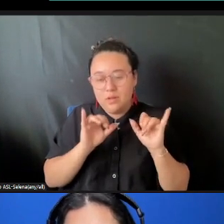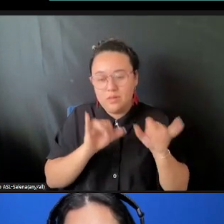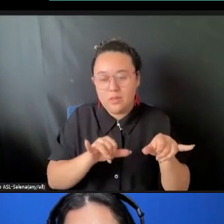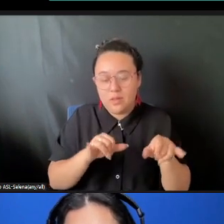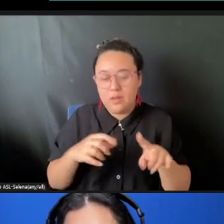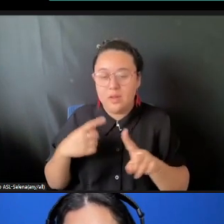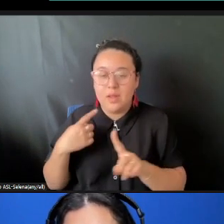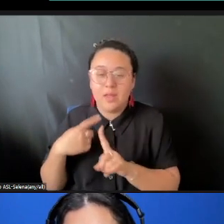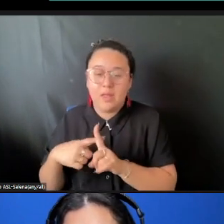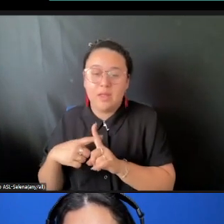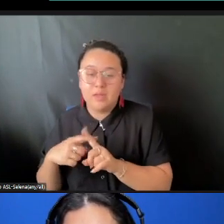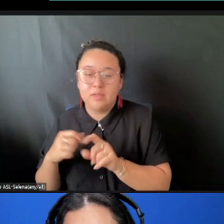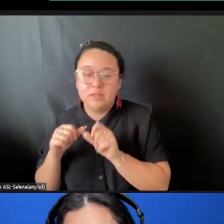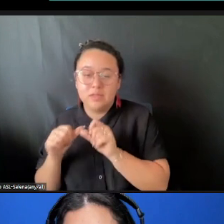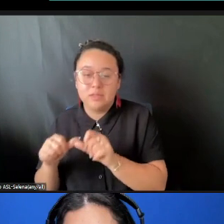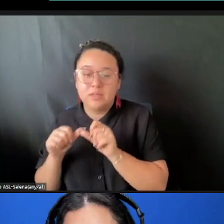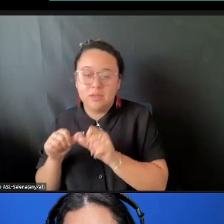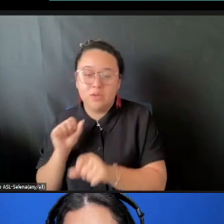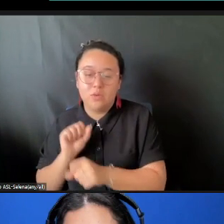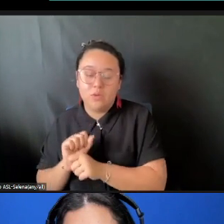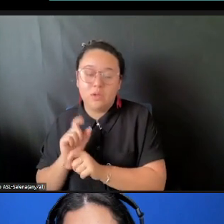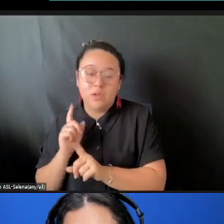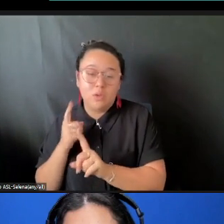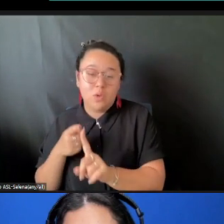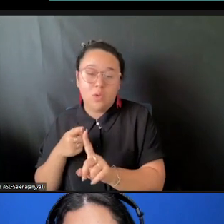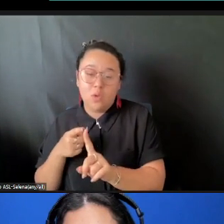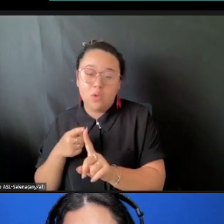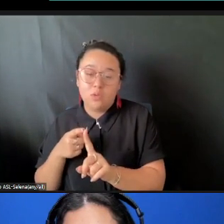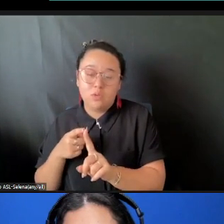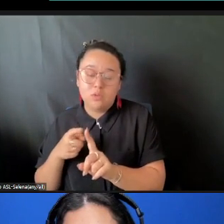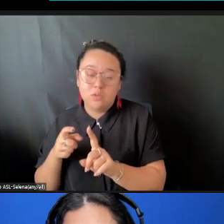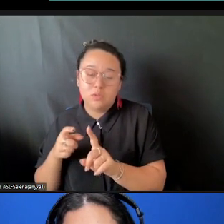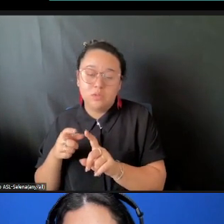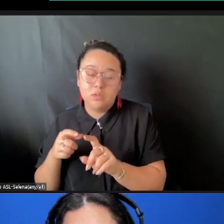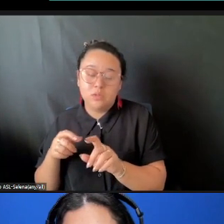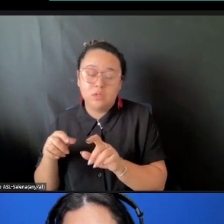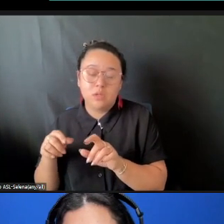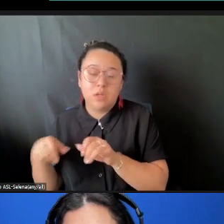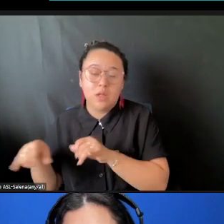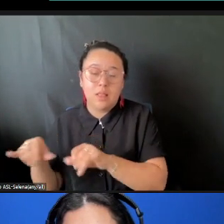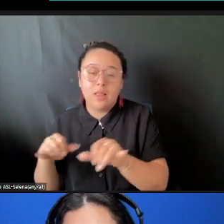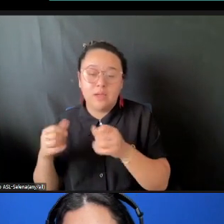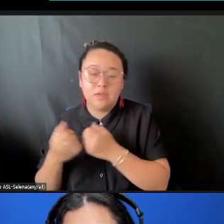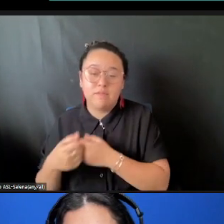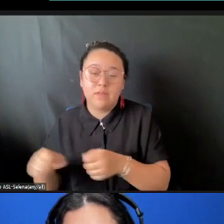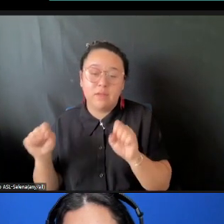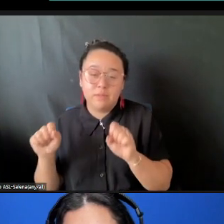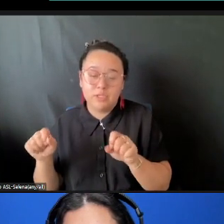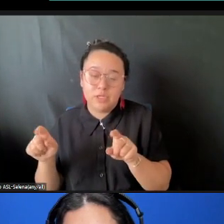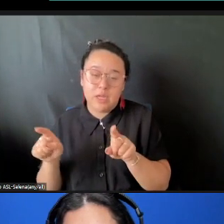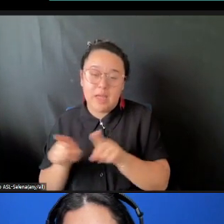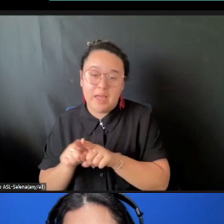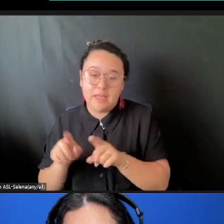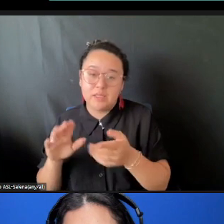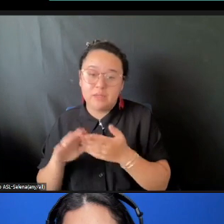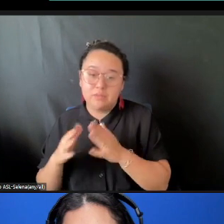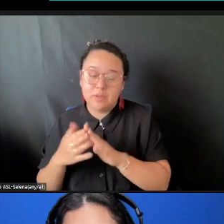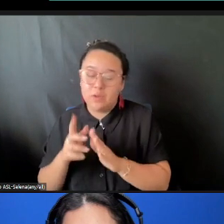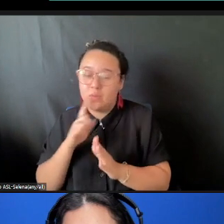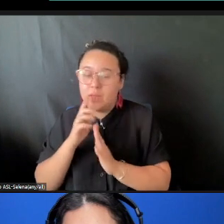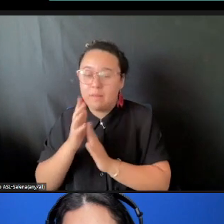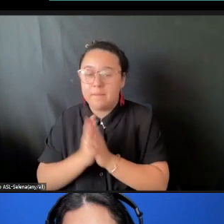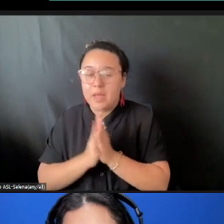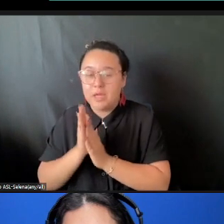say continuing to work towards, you know, that collective liberation together as a community. I'm really passionate about